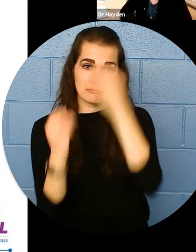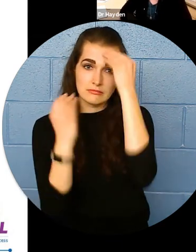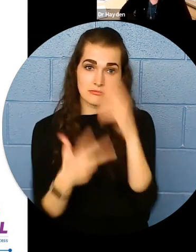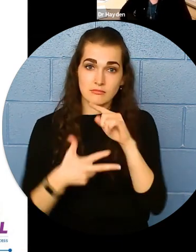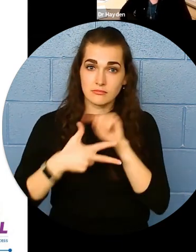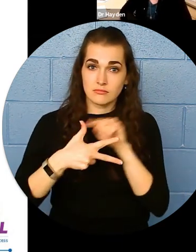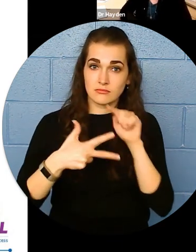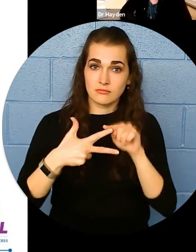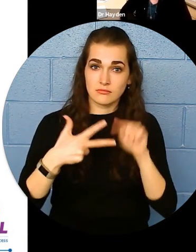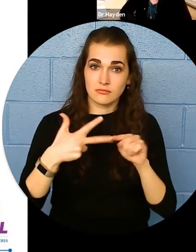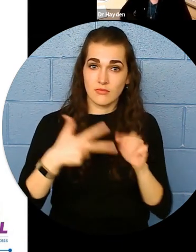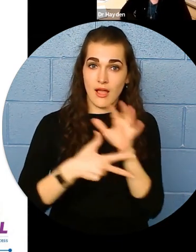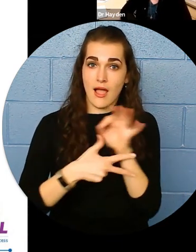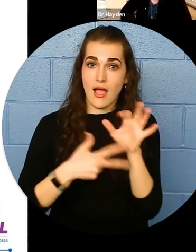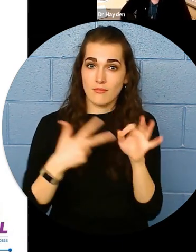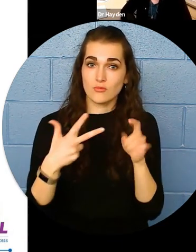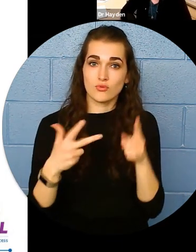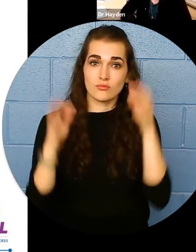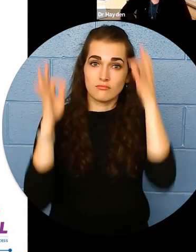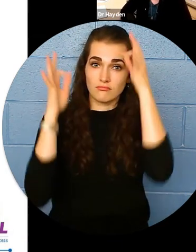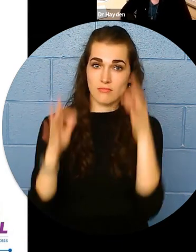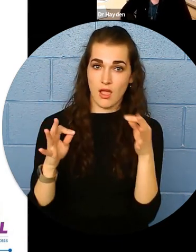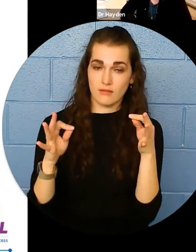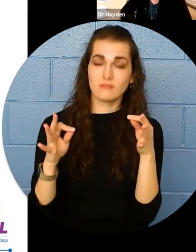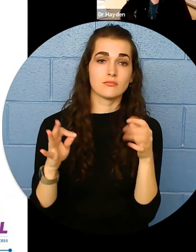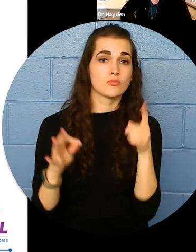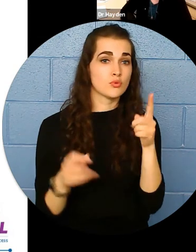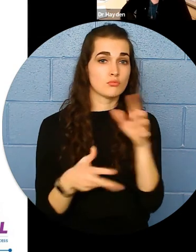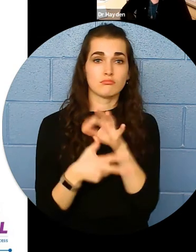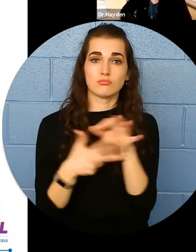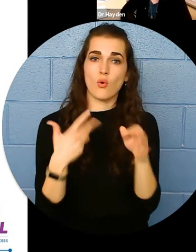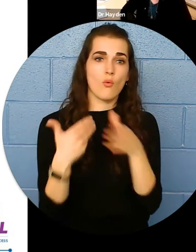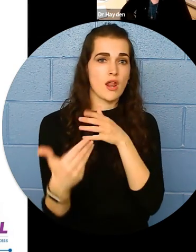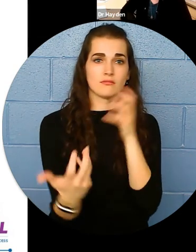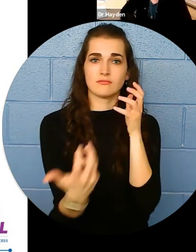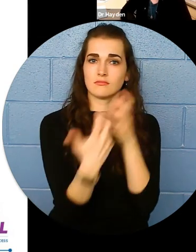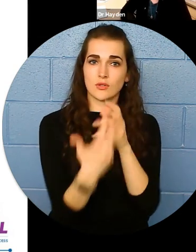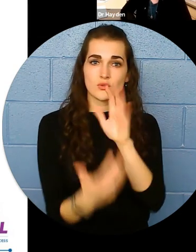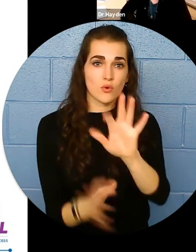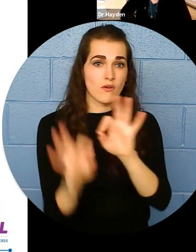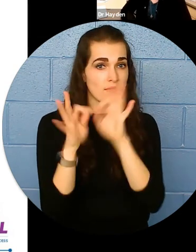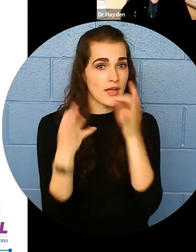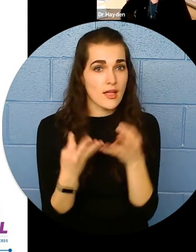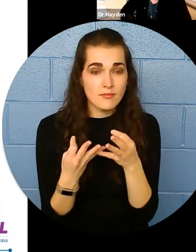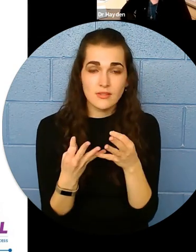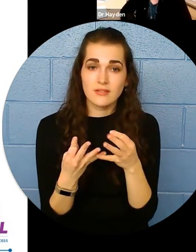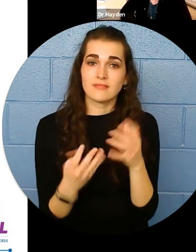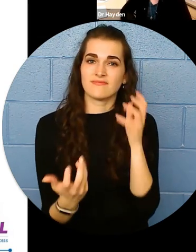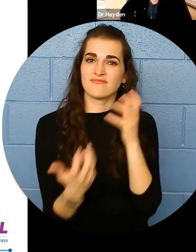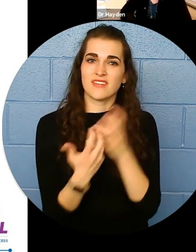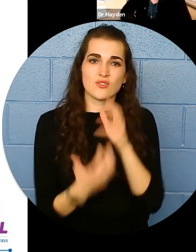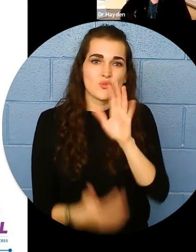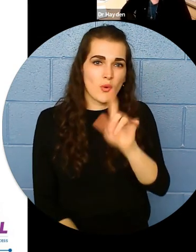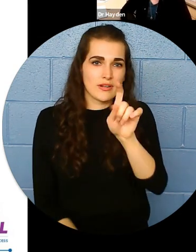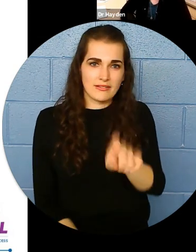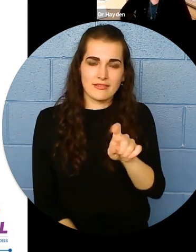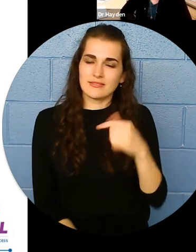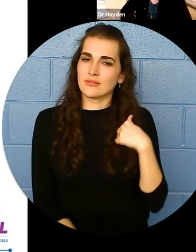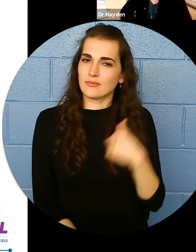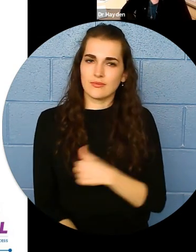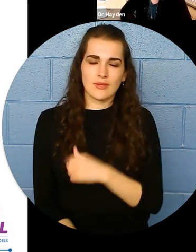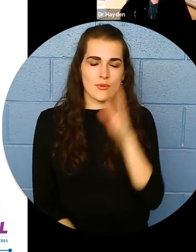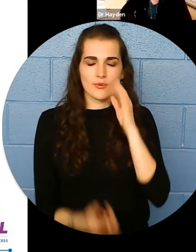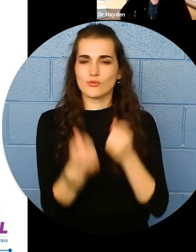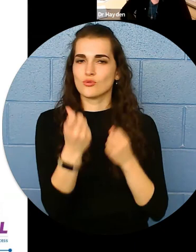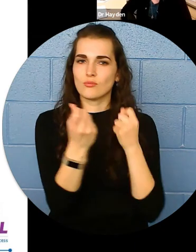those are your three options that you have. You will choose whatever is best for your family and fits your needs, and we will support you